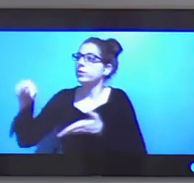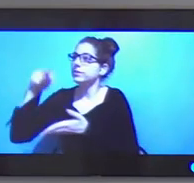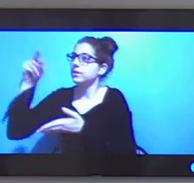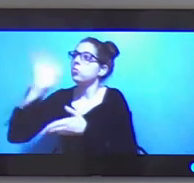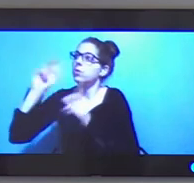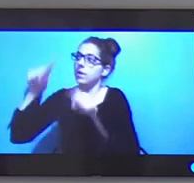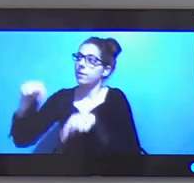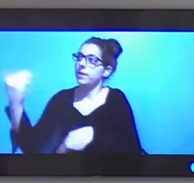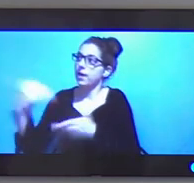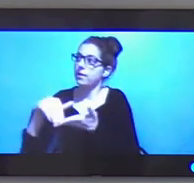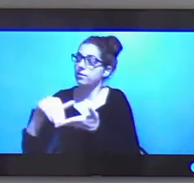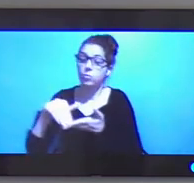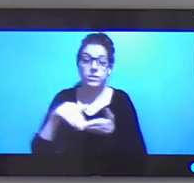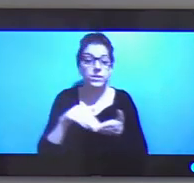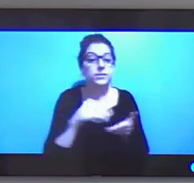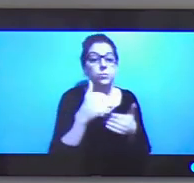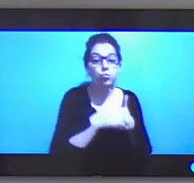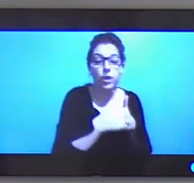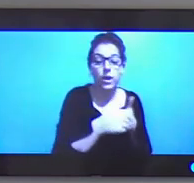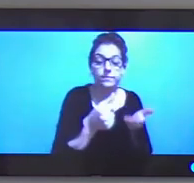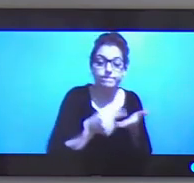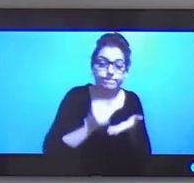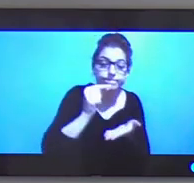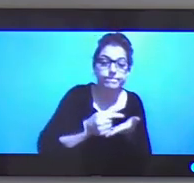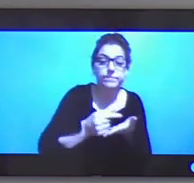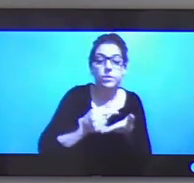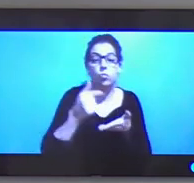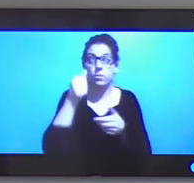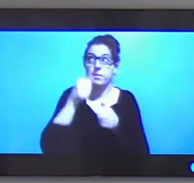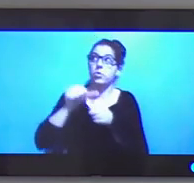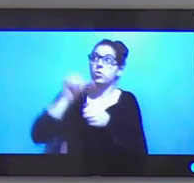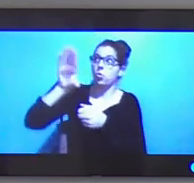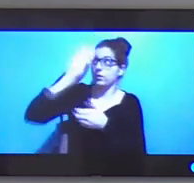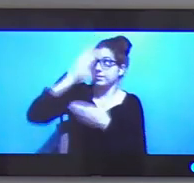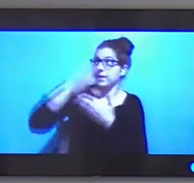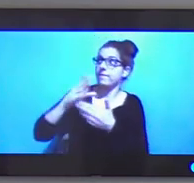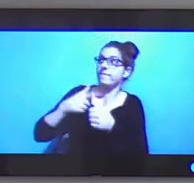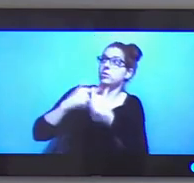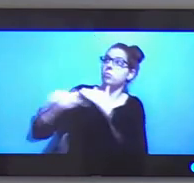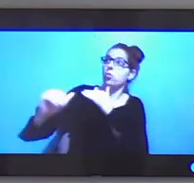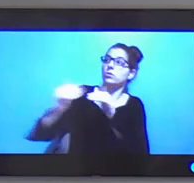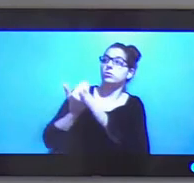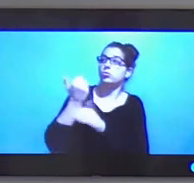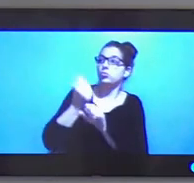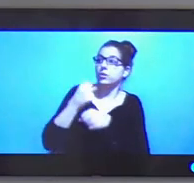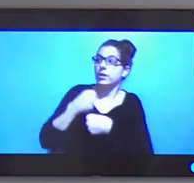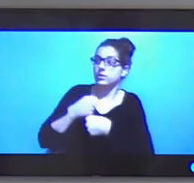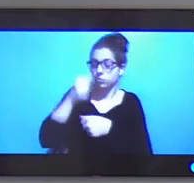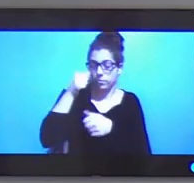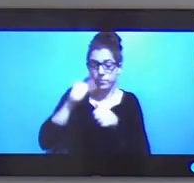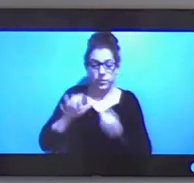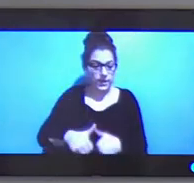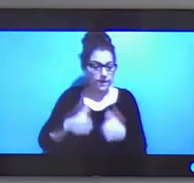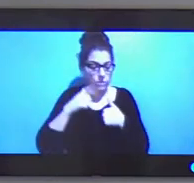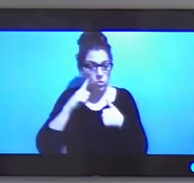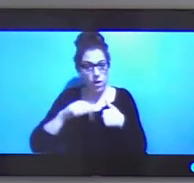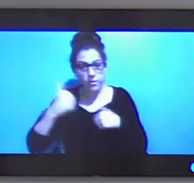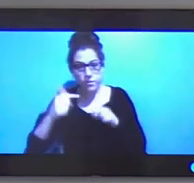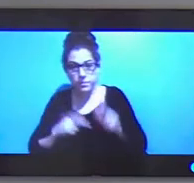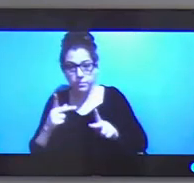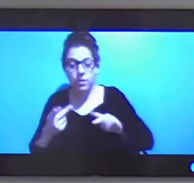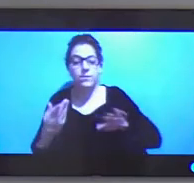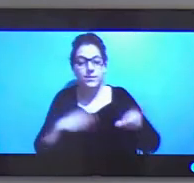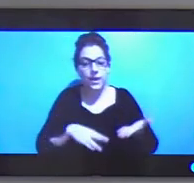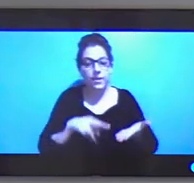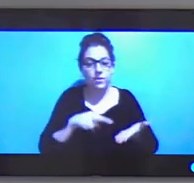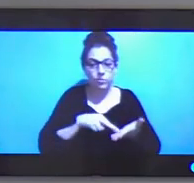this bread and cup, we remember your Son, the firstborn of your new creation. We remember his life for others, and his death and resurrection, which